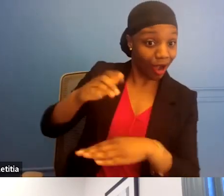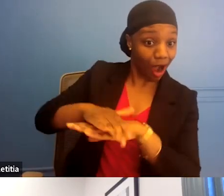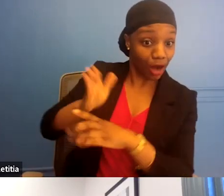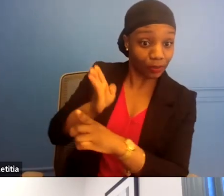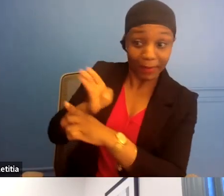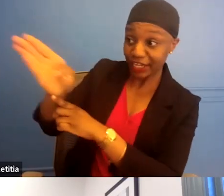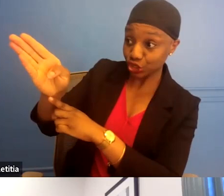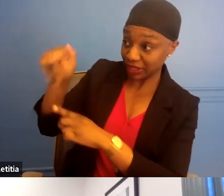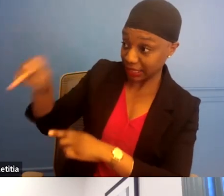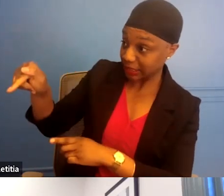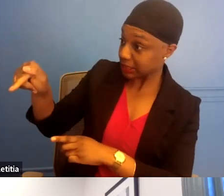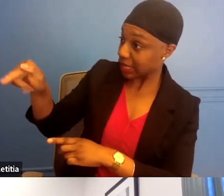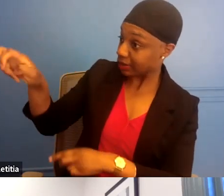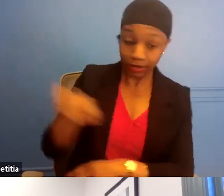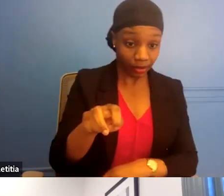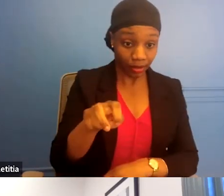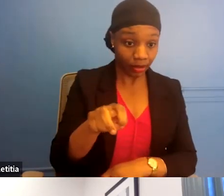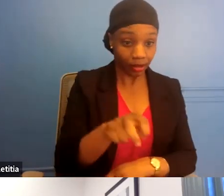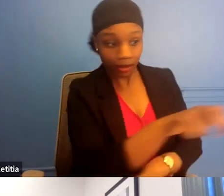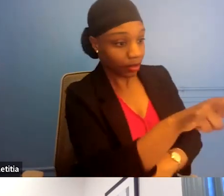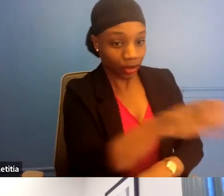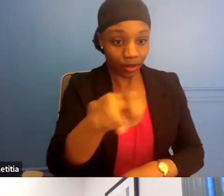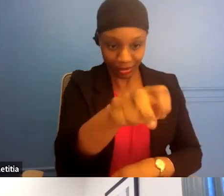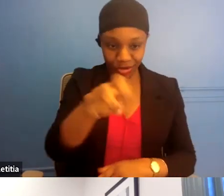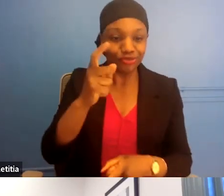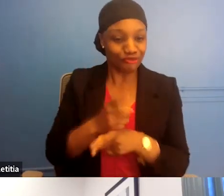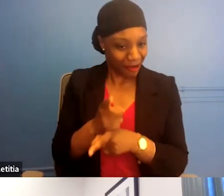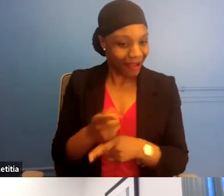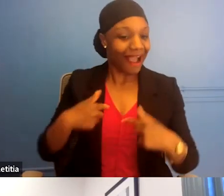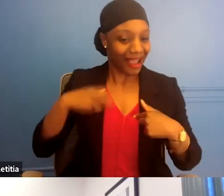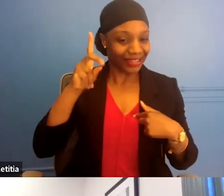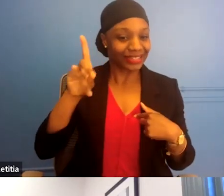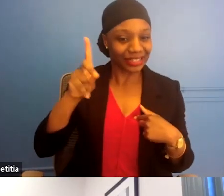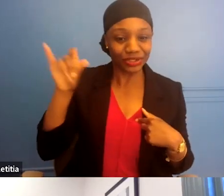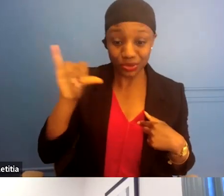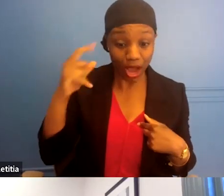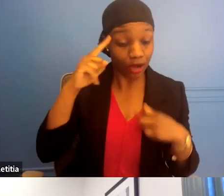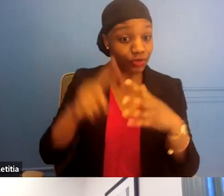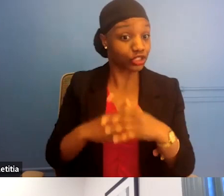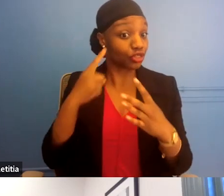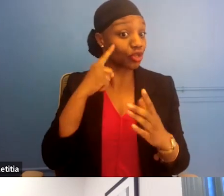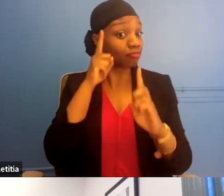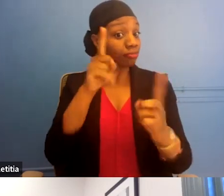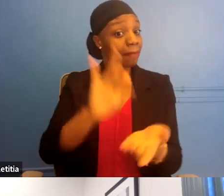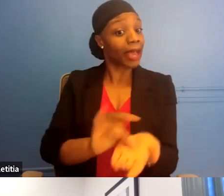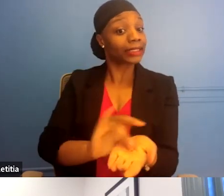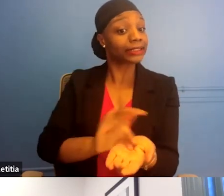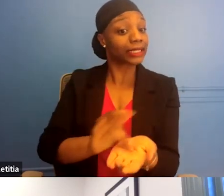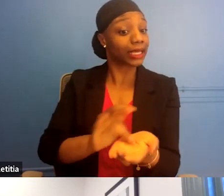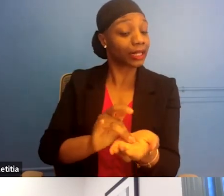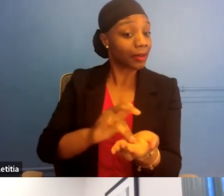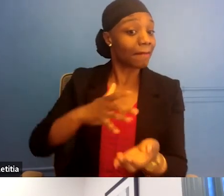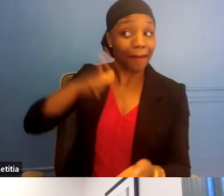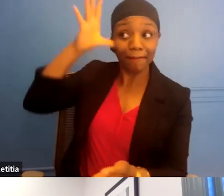So I had a few shifts along the way and originally thought I was going to go into medicine and follow in the footsteps of